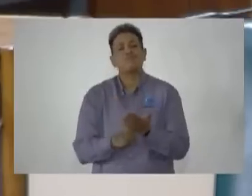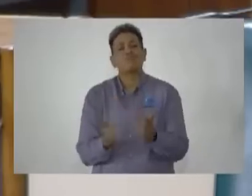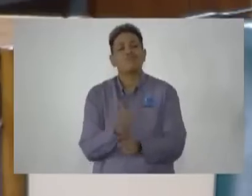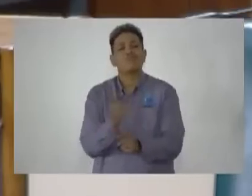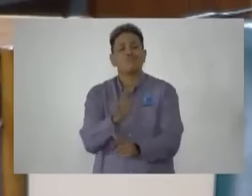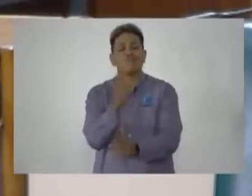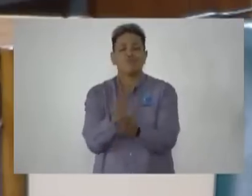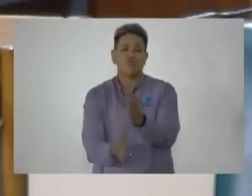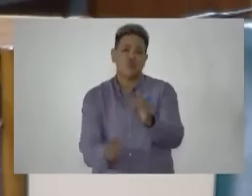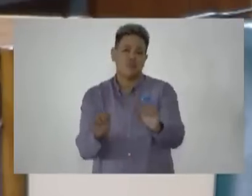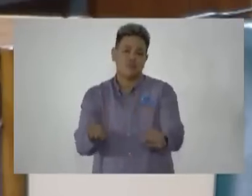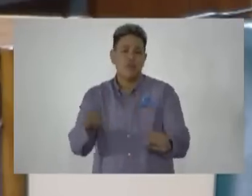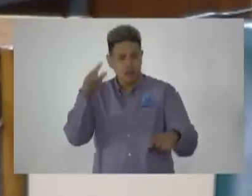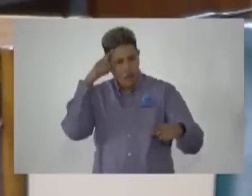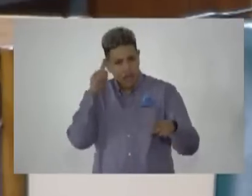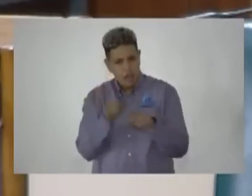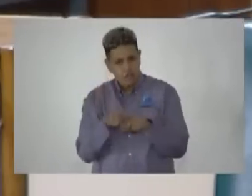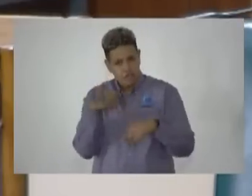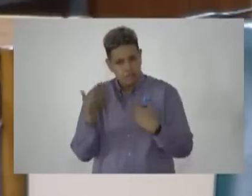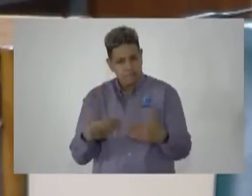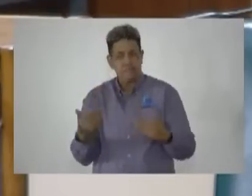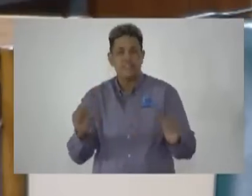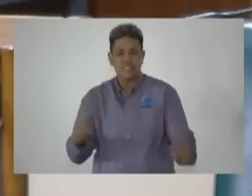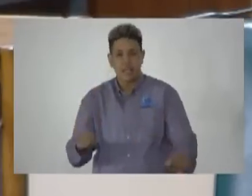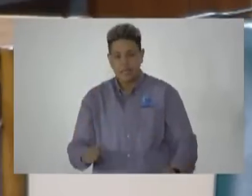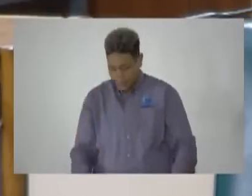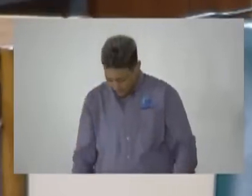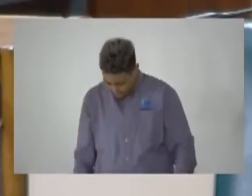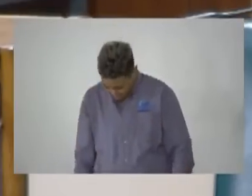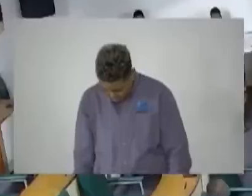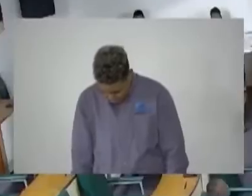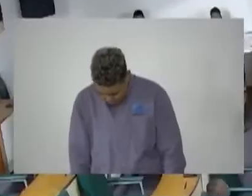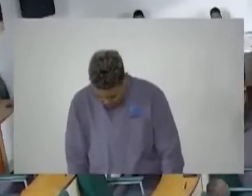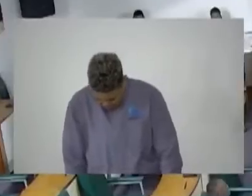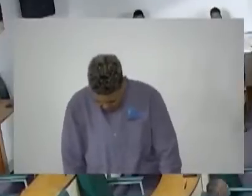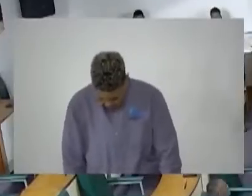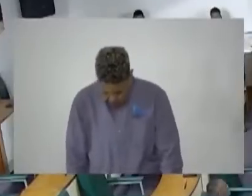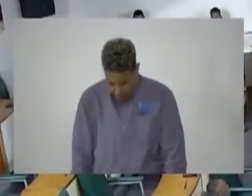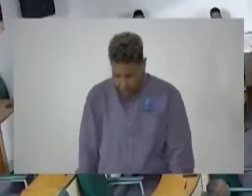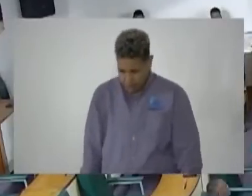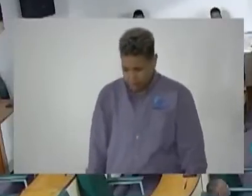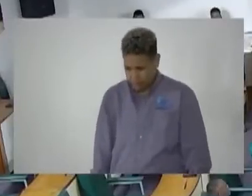standing orders to enable me to take the motion.